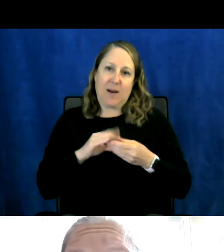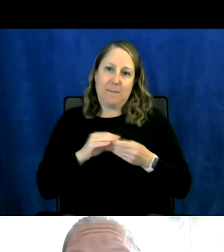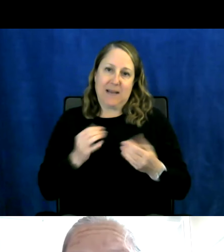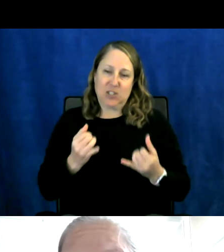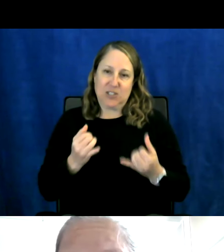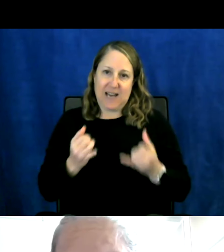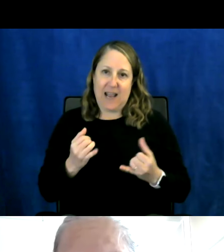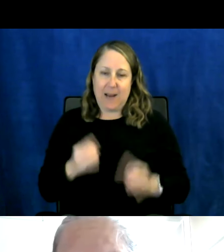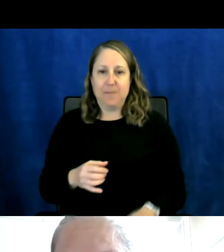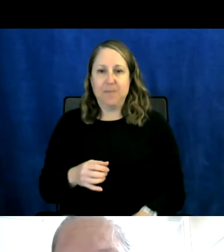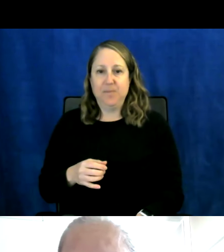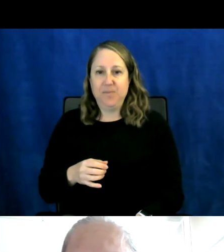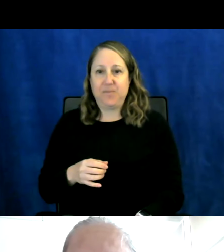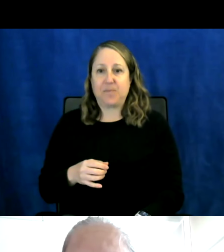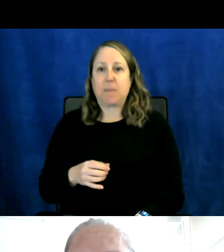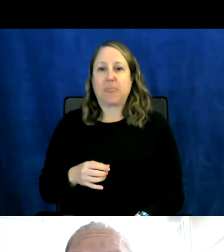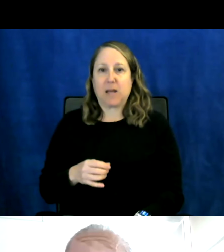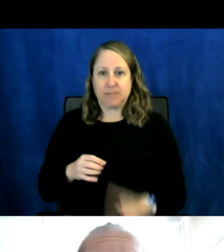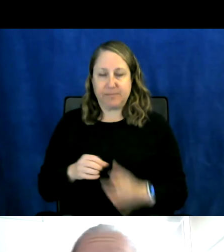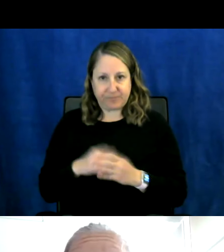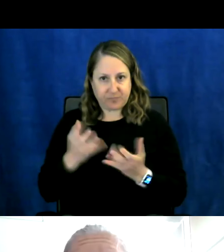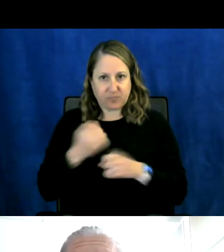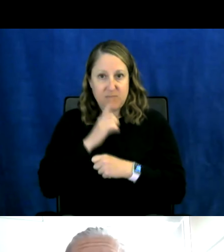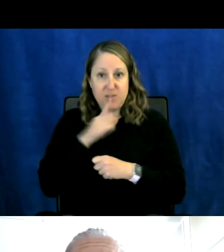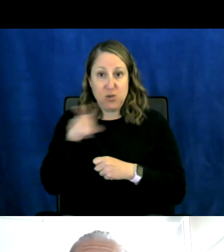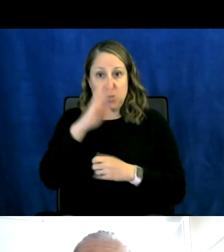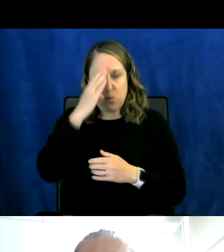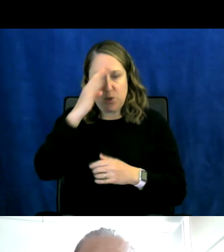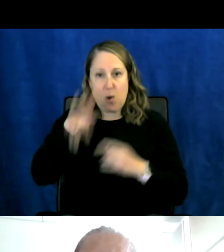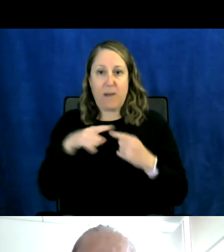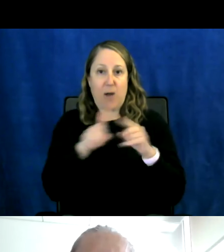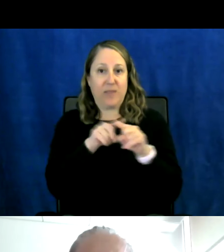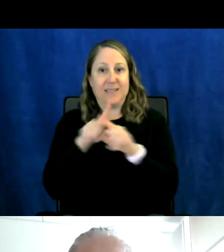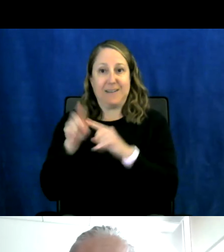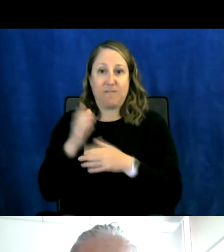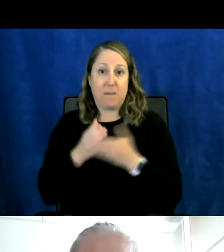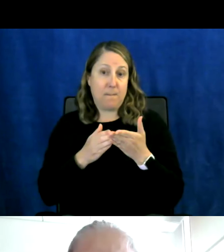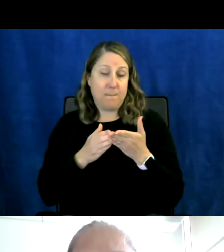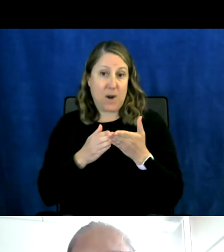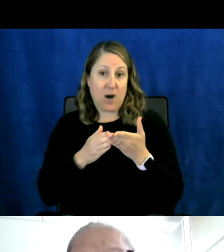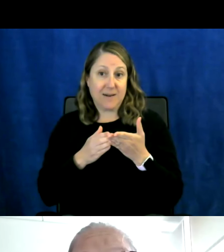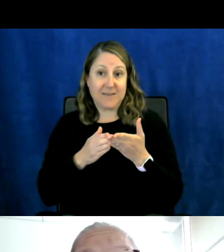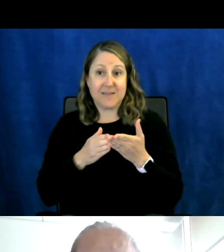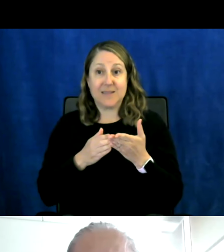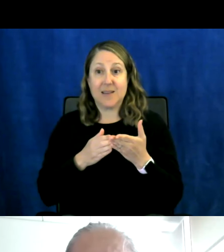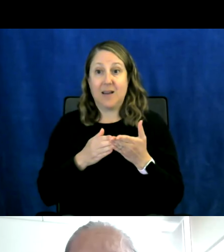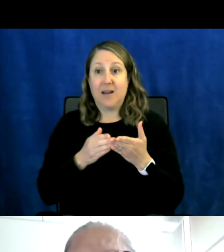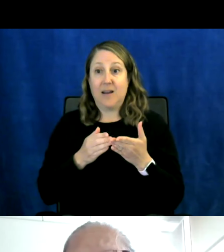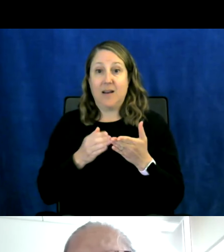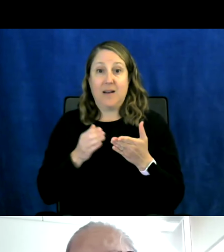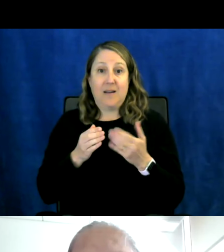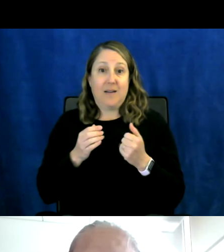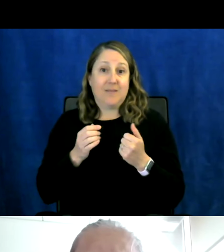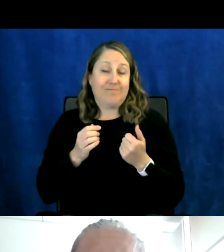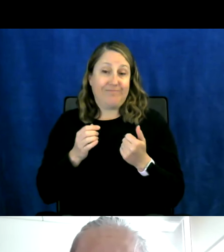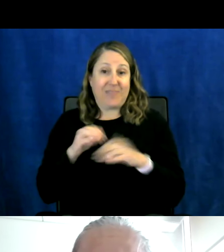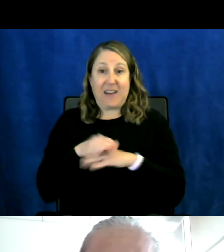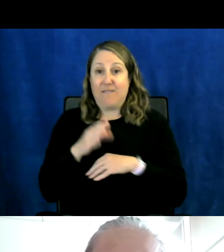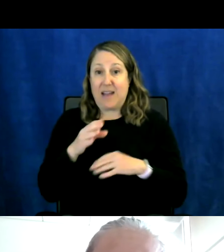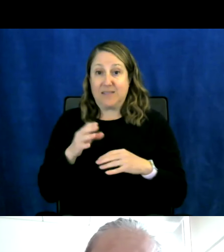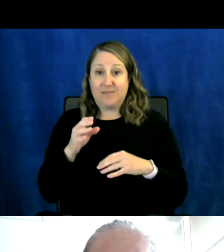that everyone in the room is aware of all of the different pieces that are touching older Californians